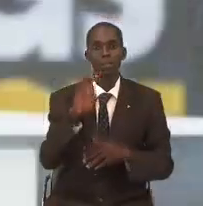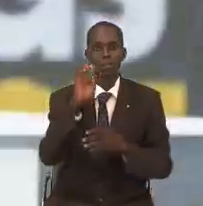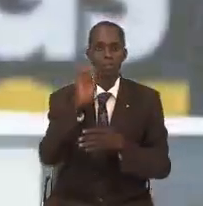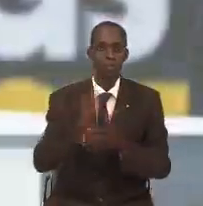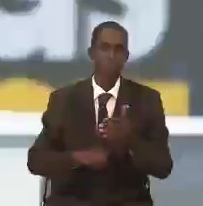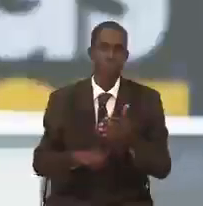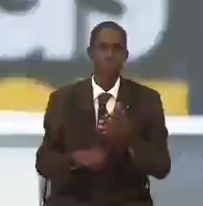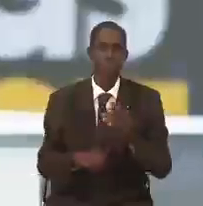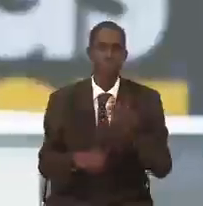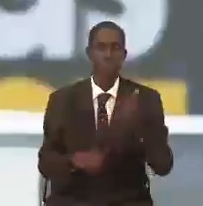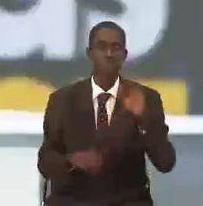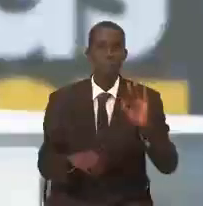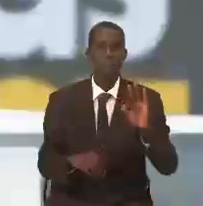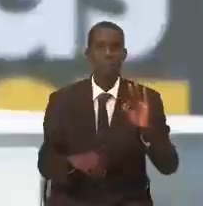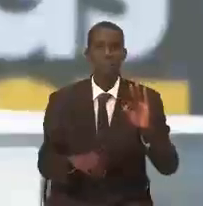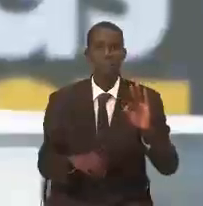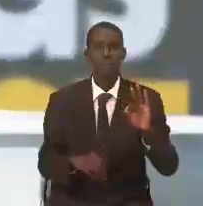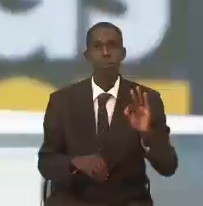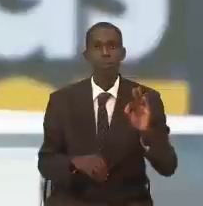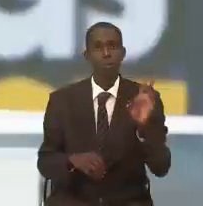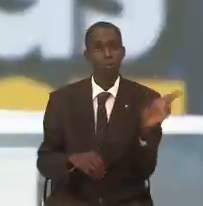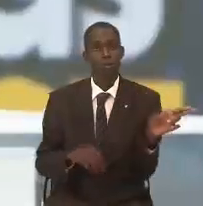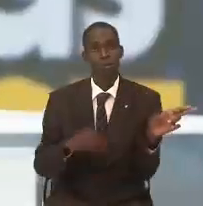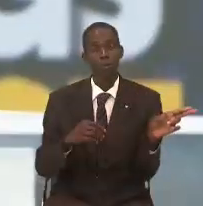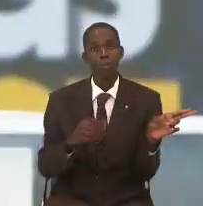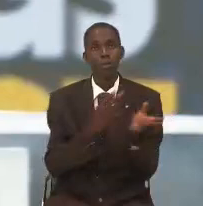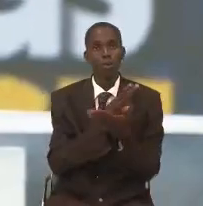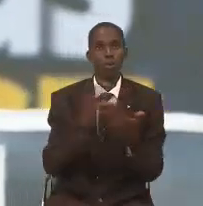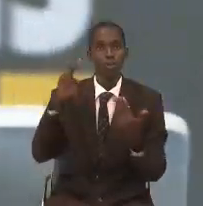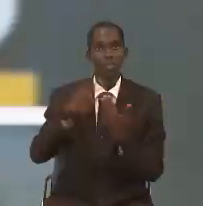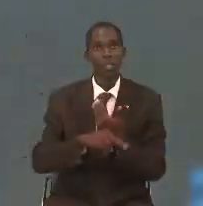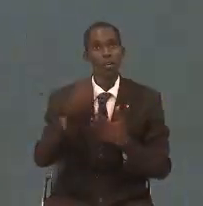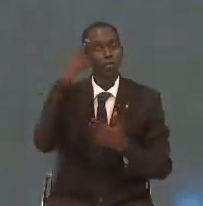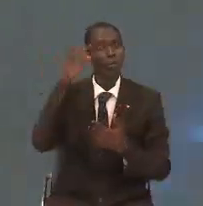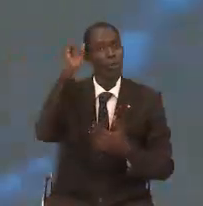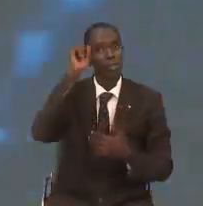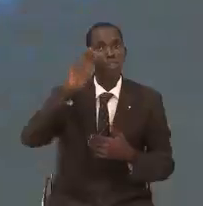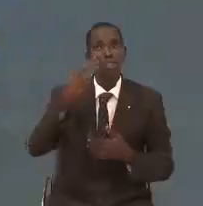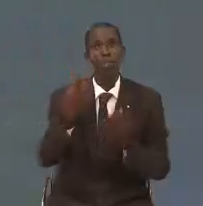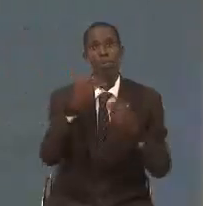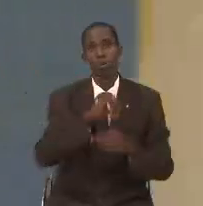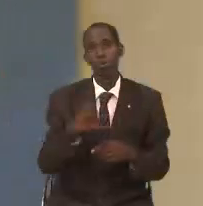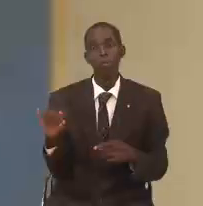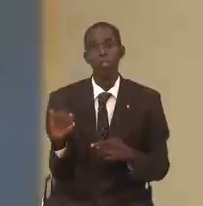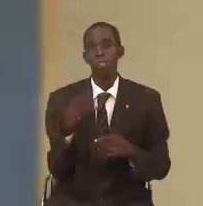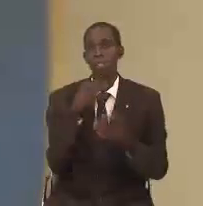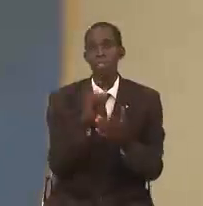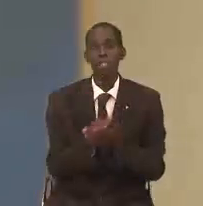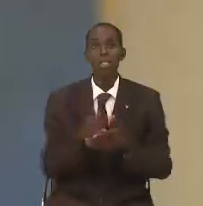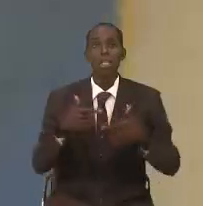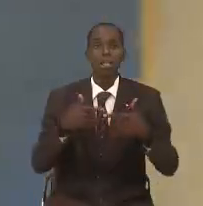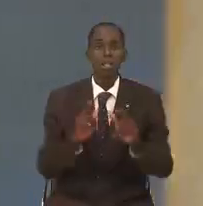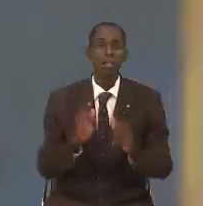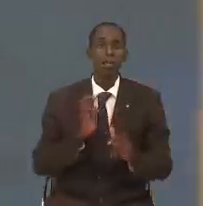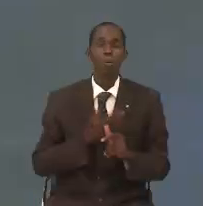Holiness for his second coming. It says, let us be glad and